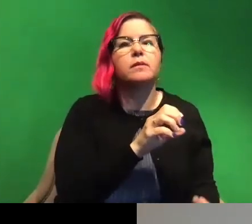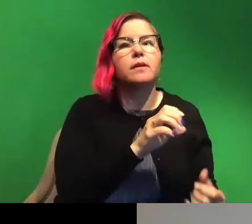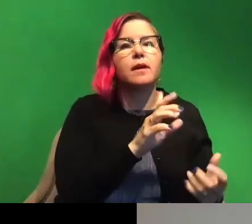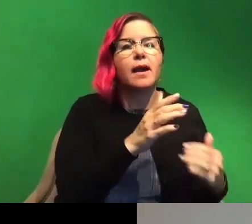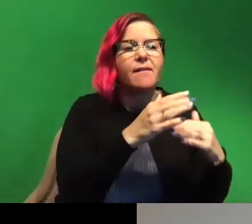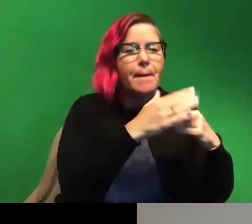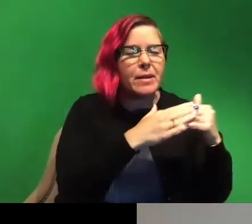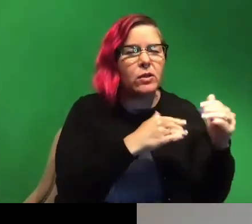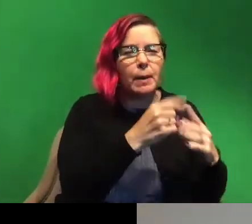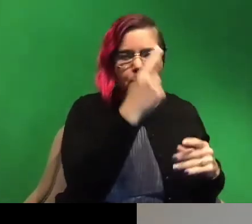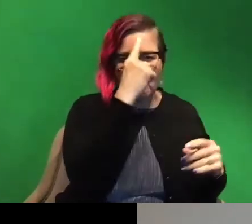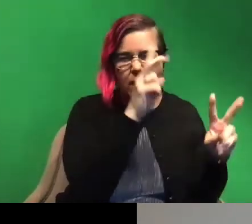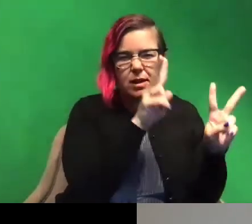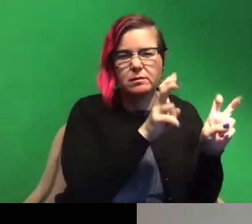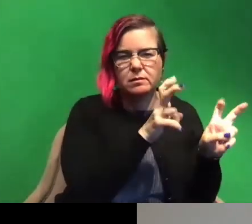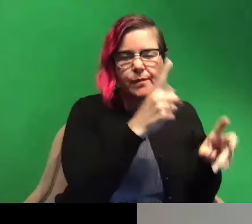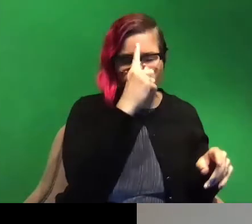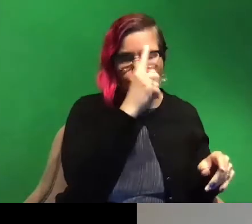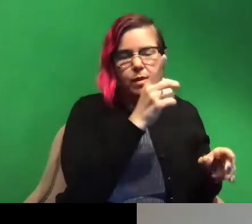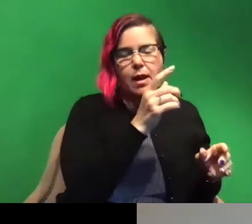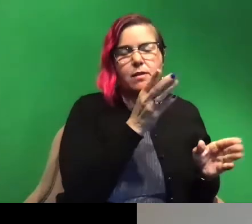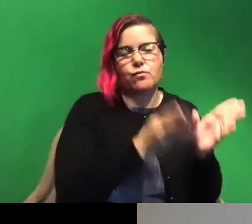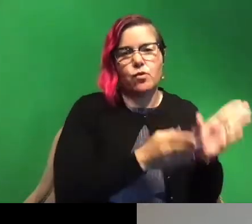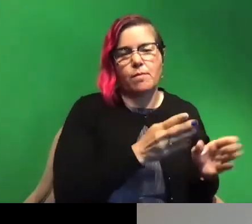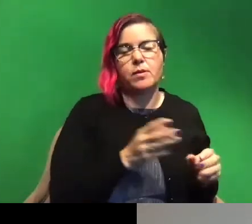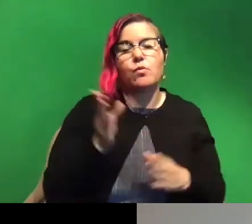a brain for that robot. So robots are the